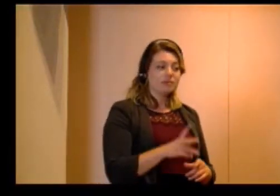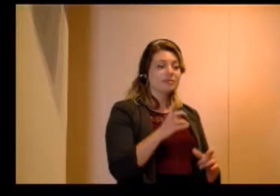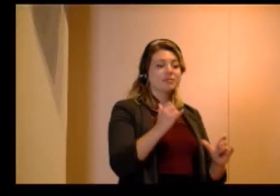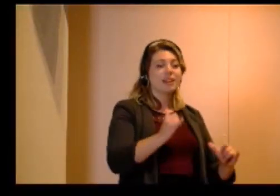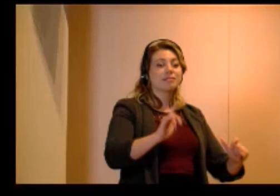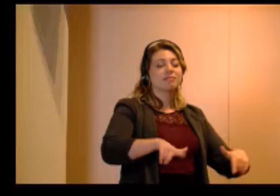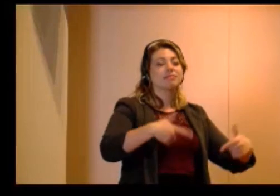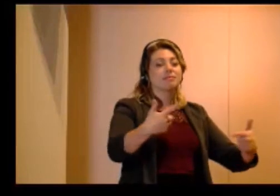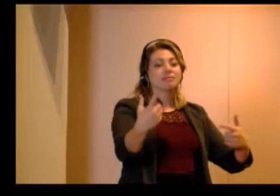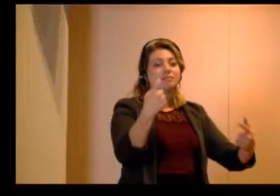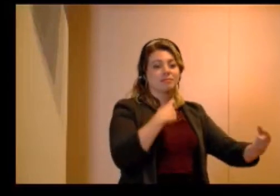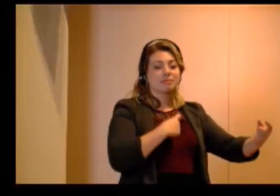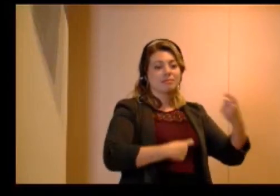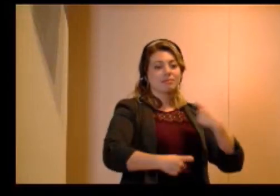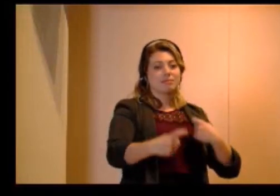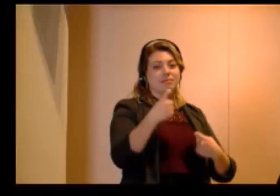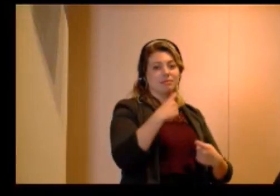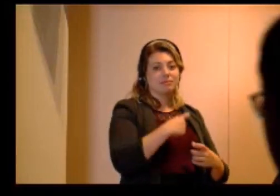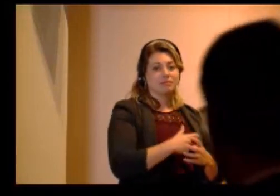you now.